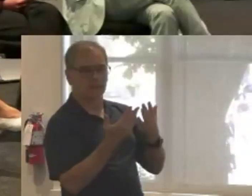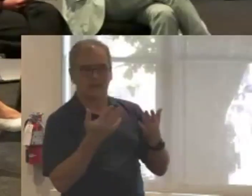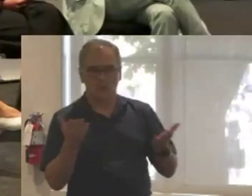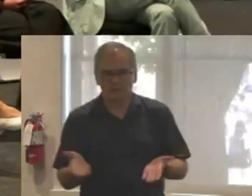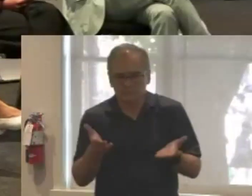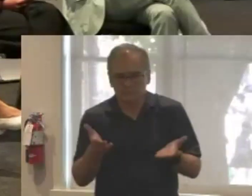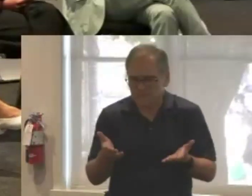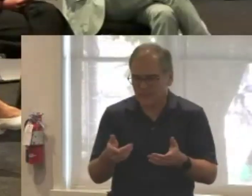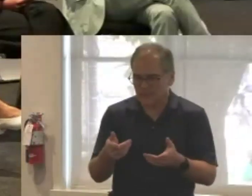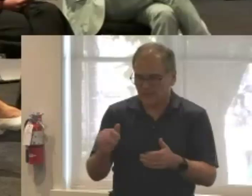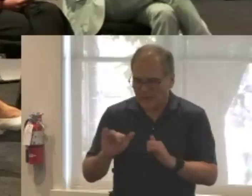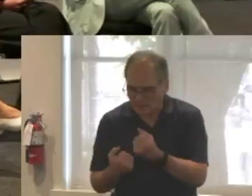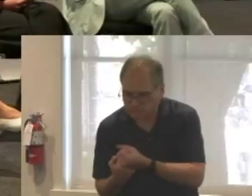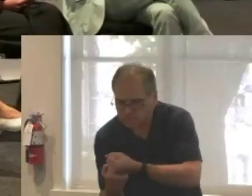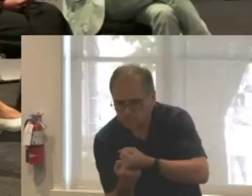personal well-being and